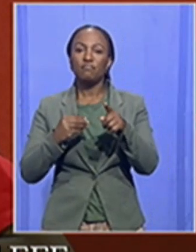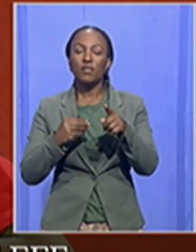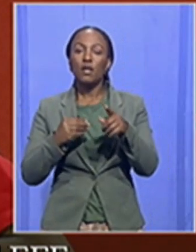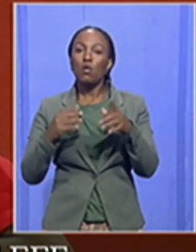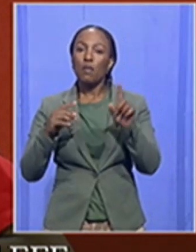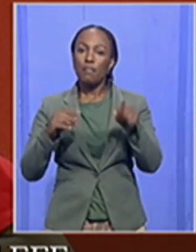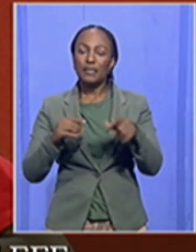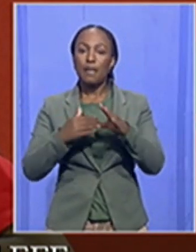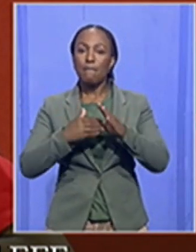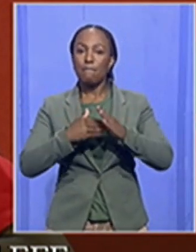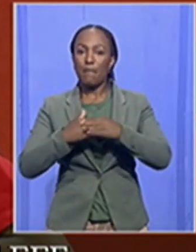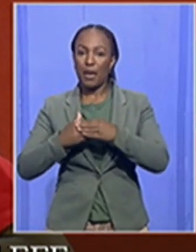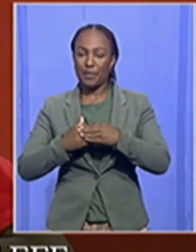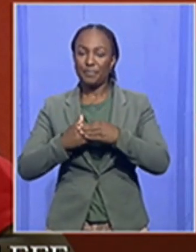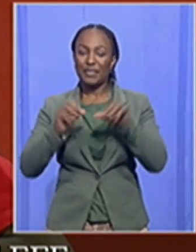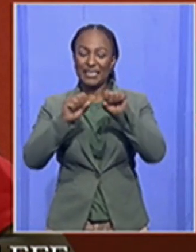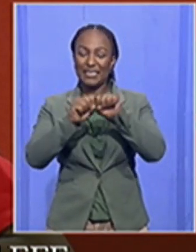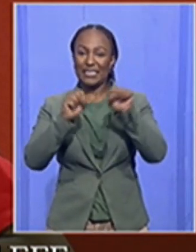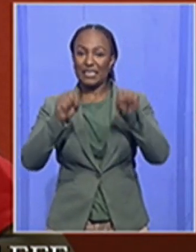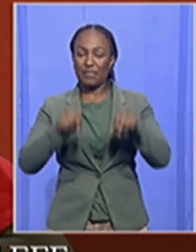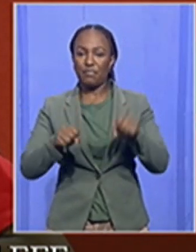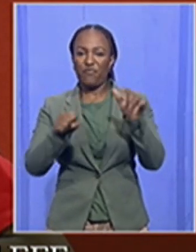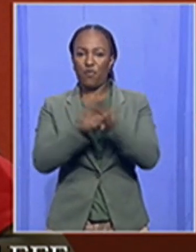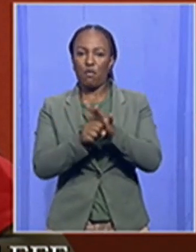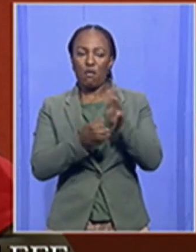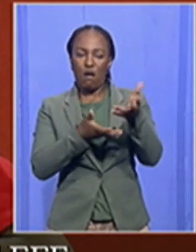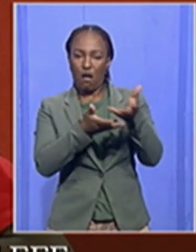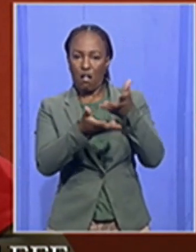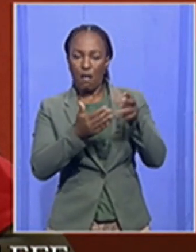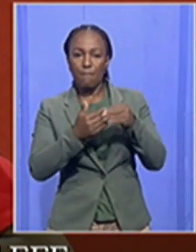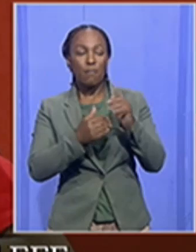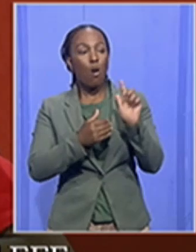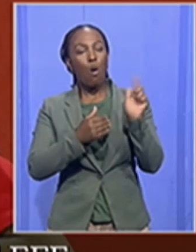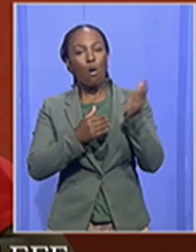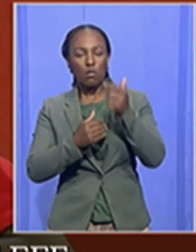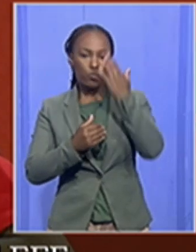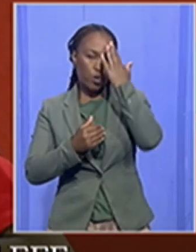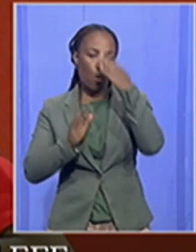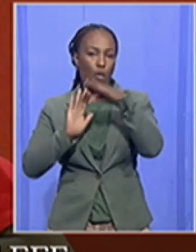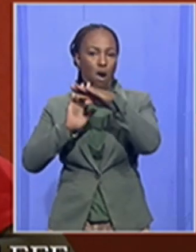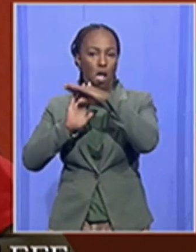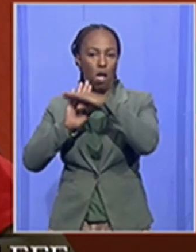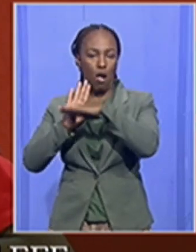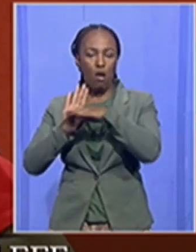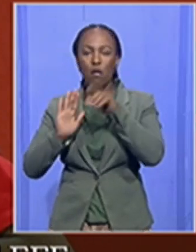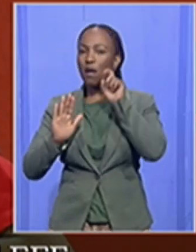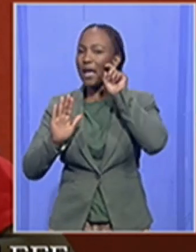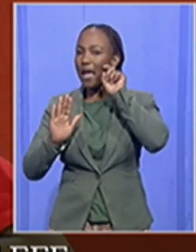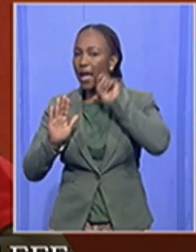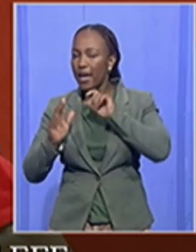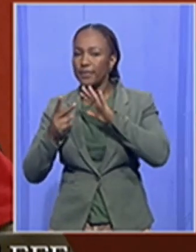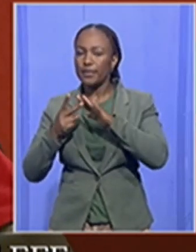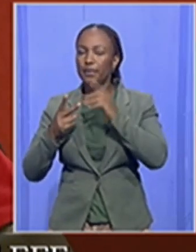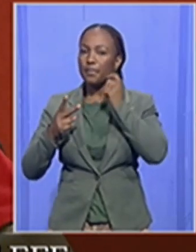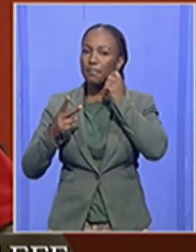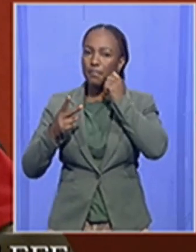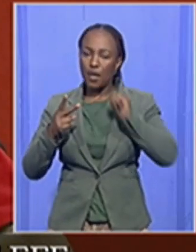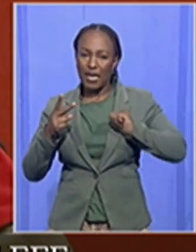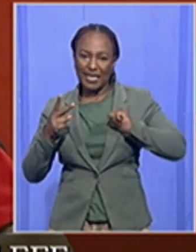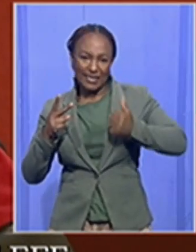robust membership system that can account for each member and support of the EFF in terms of age, gender, and